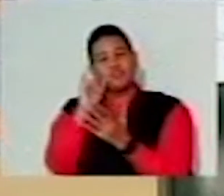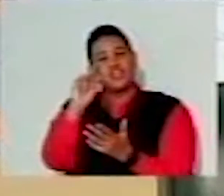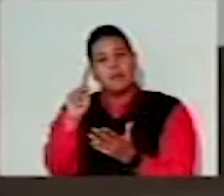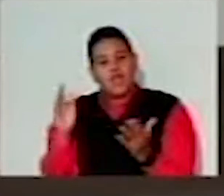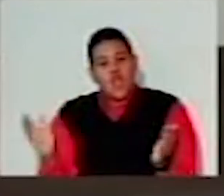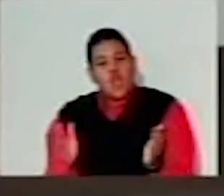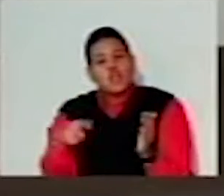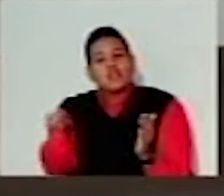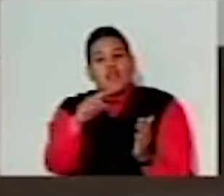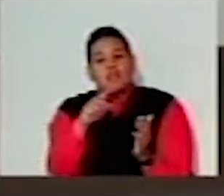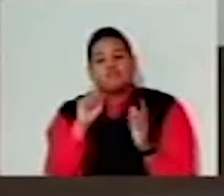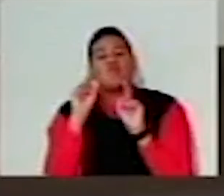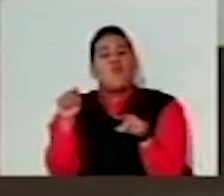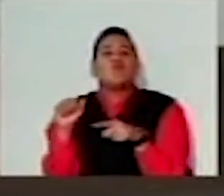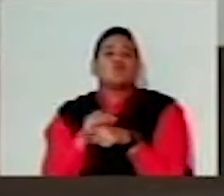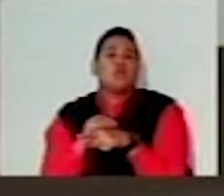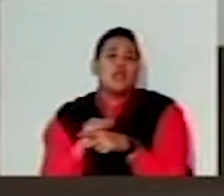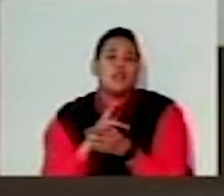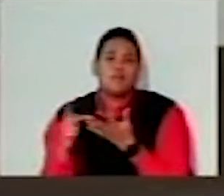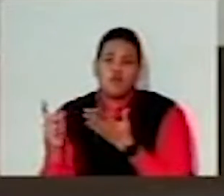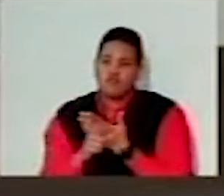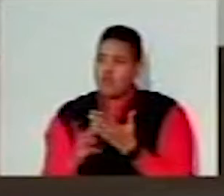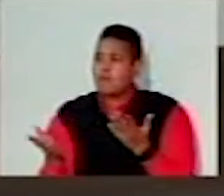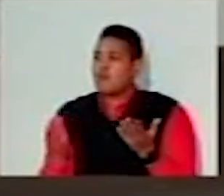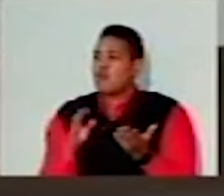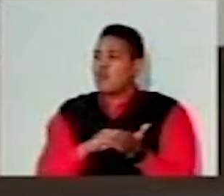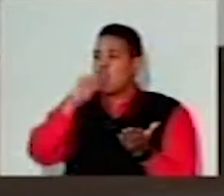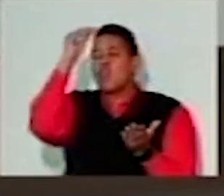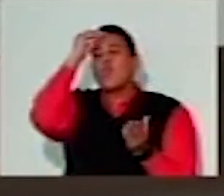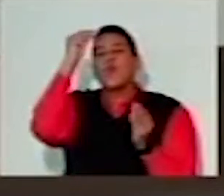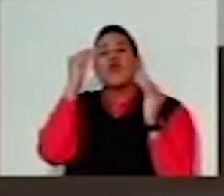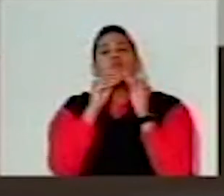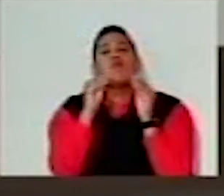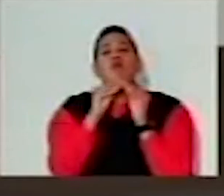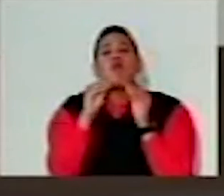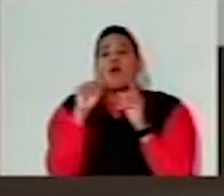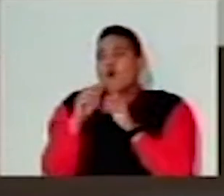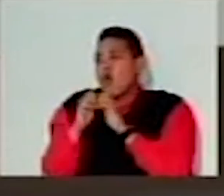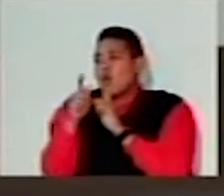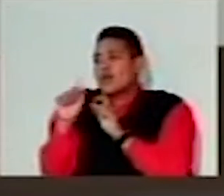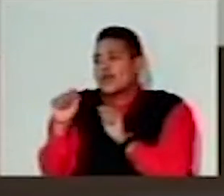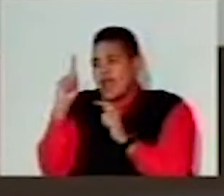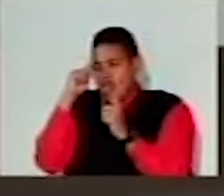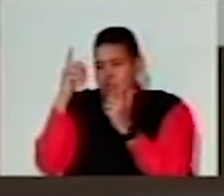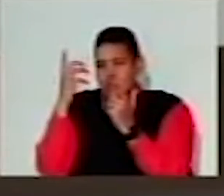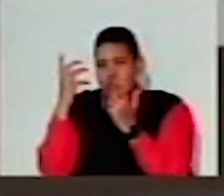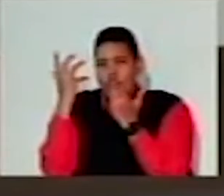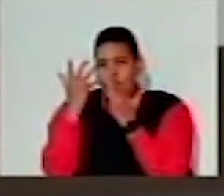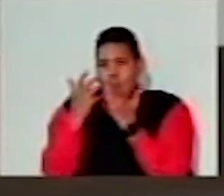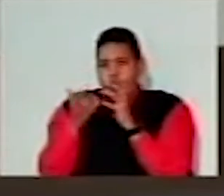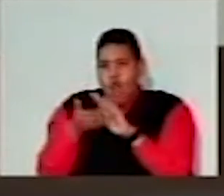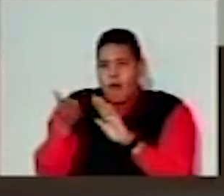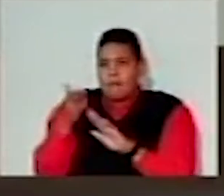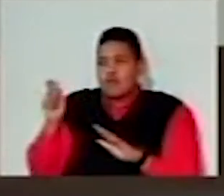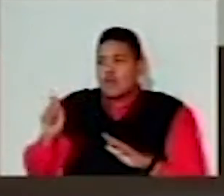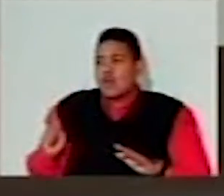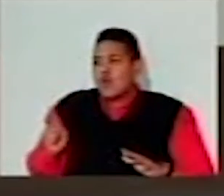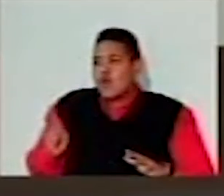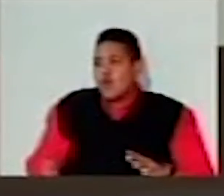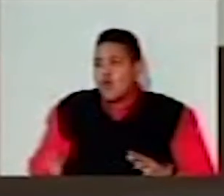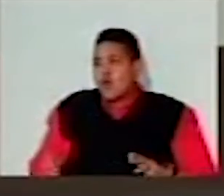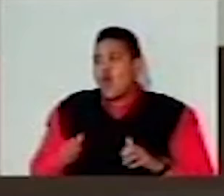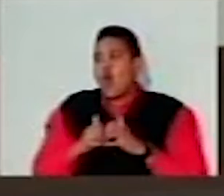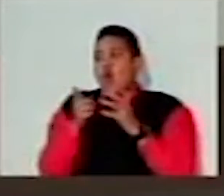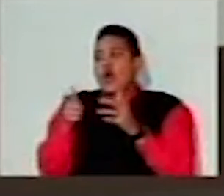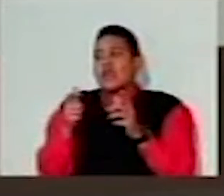to get into training programs, to learn more about how they can operate in the courts, how they can assist with